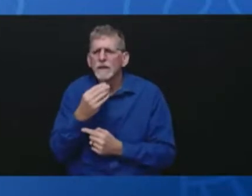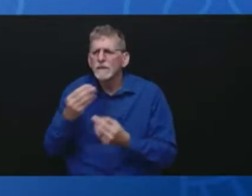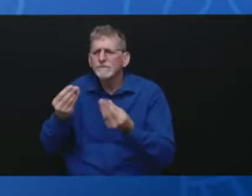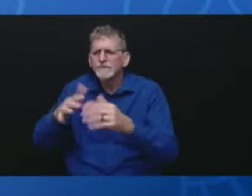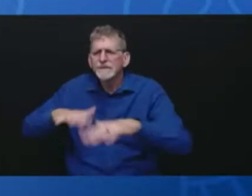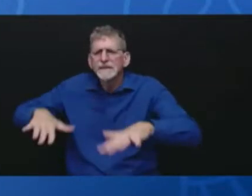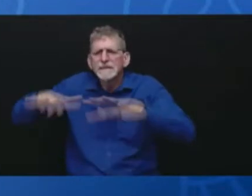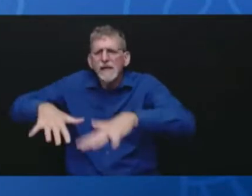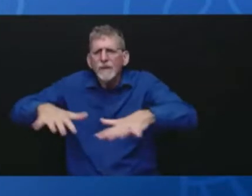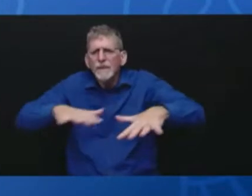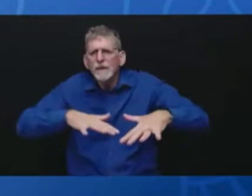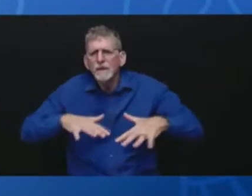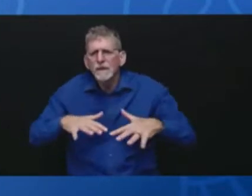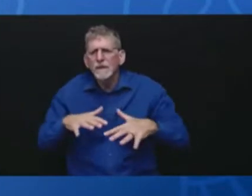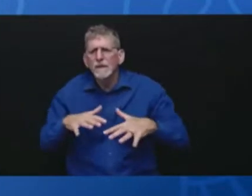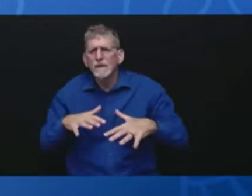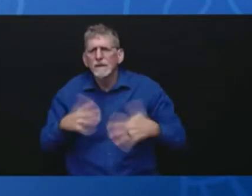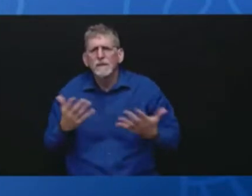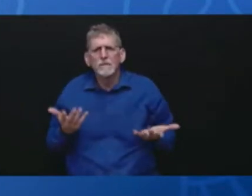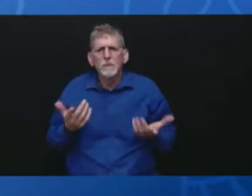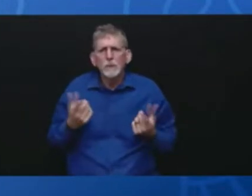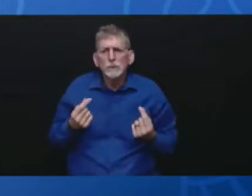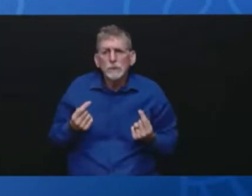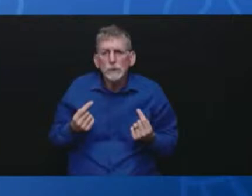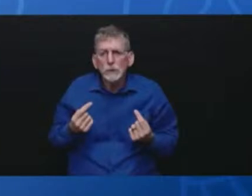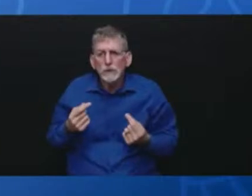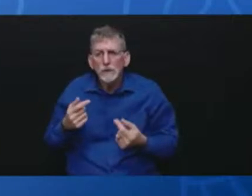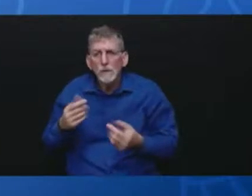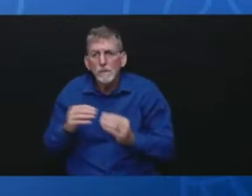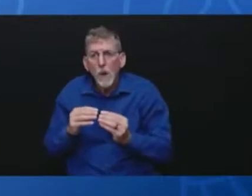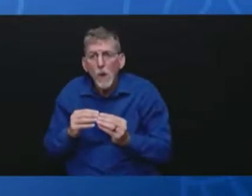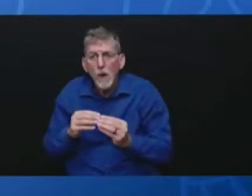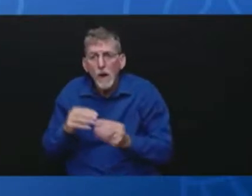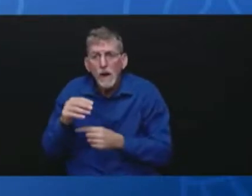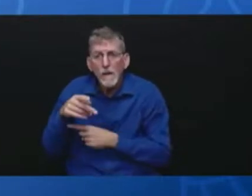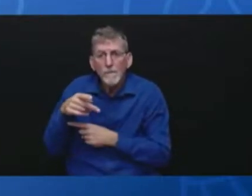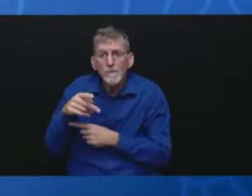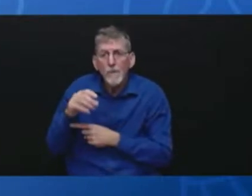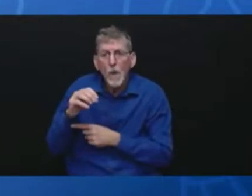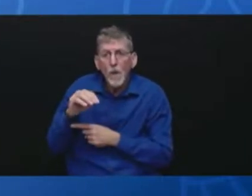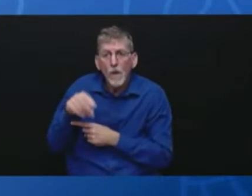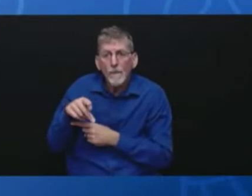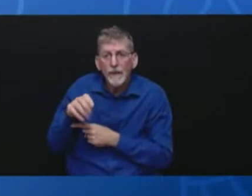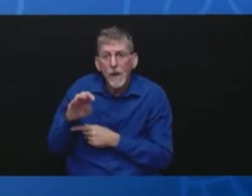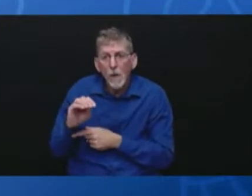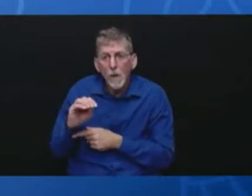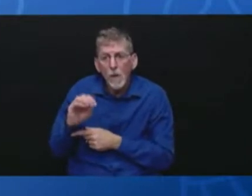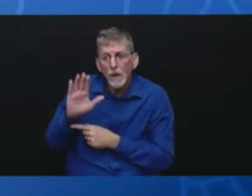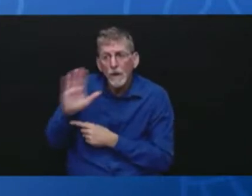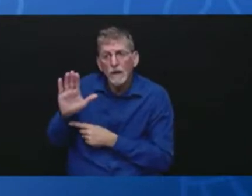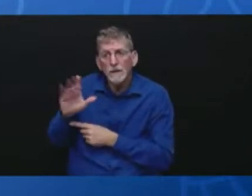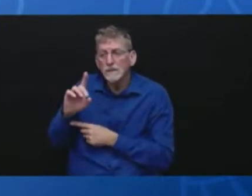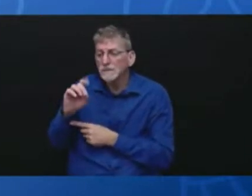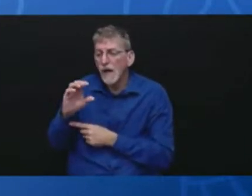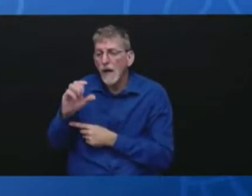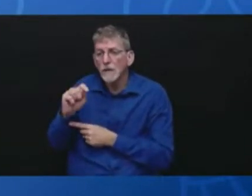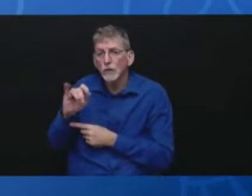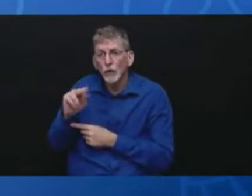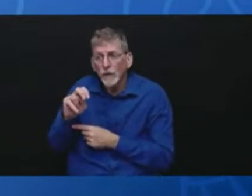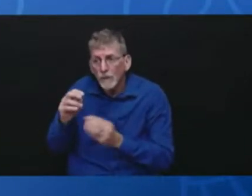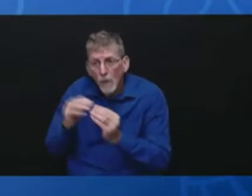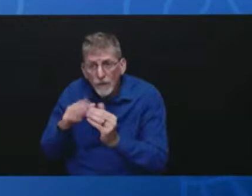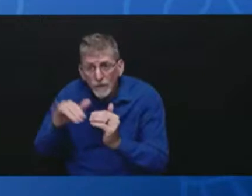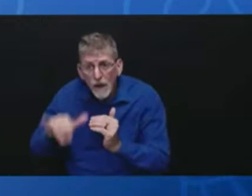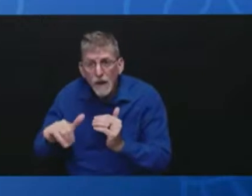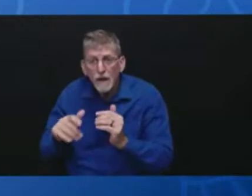used as leverage to expand the Abraham Accords, which Vice President Vance brought up today? What is the position? Speculation. I've just got to get my speculation